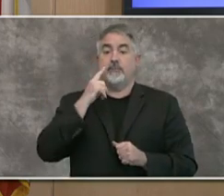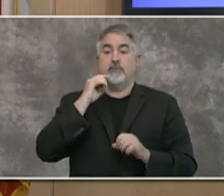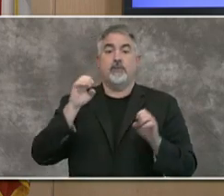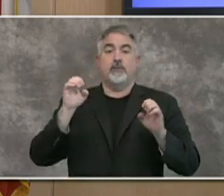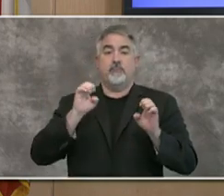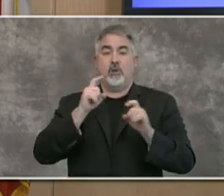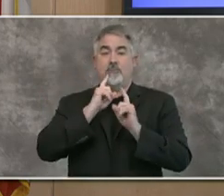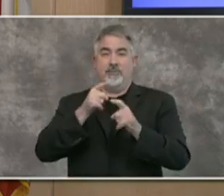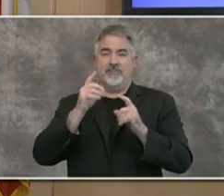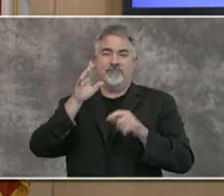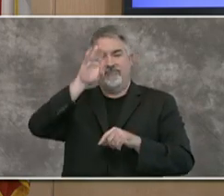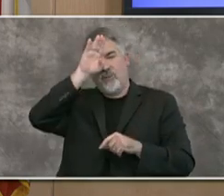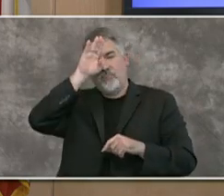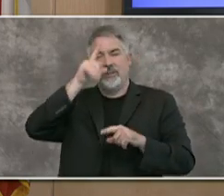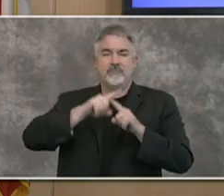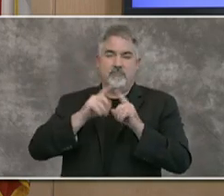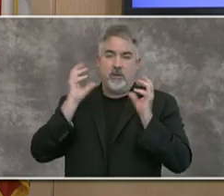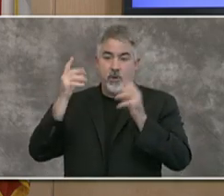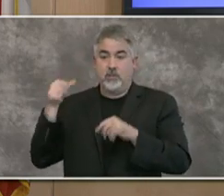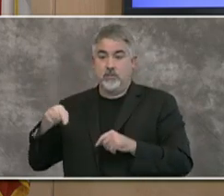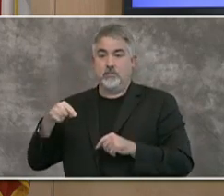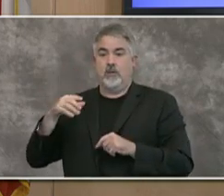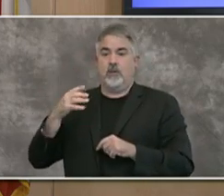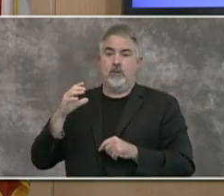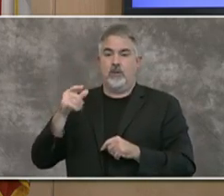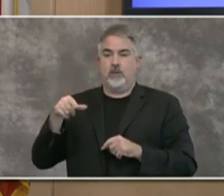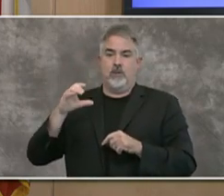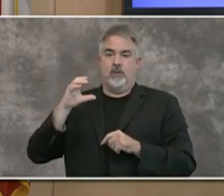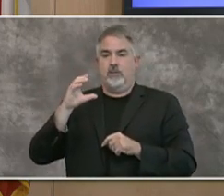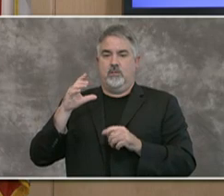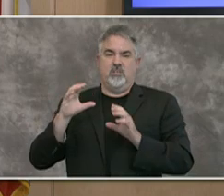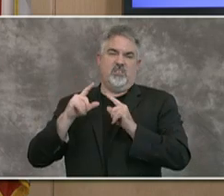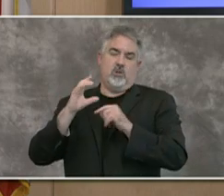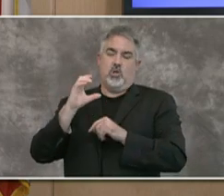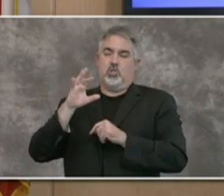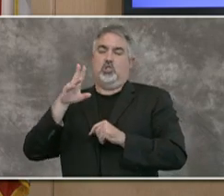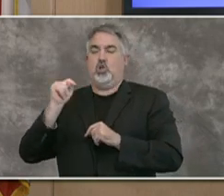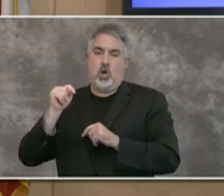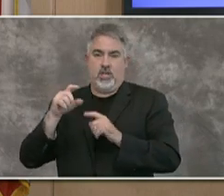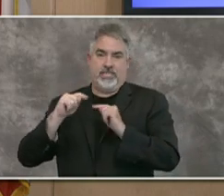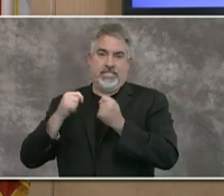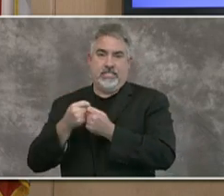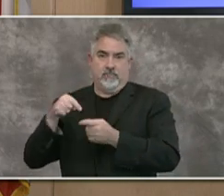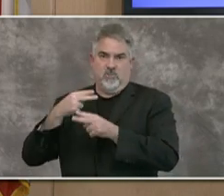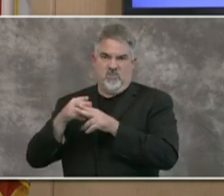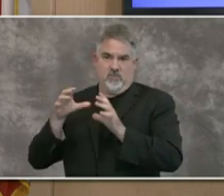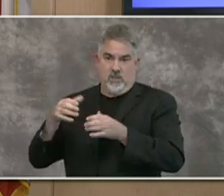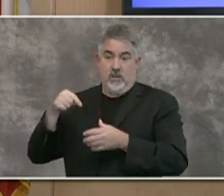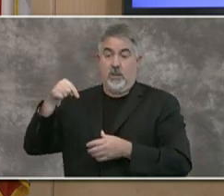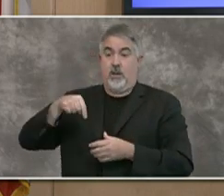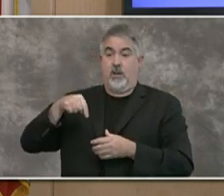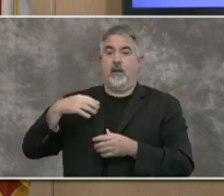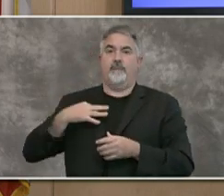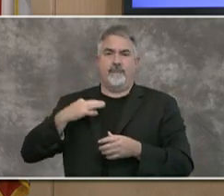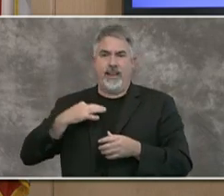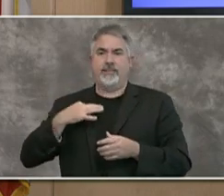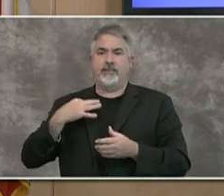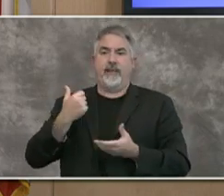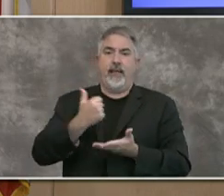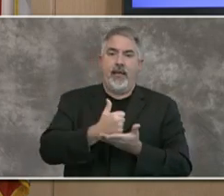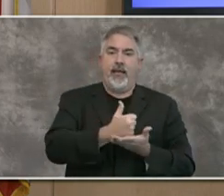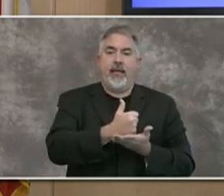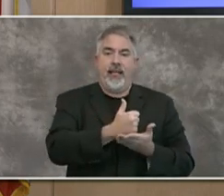or CERT teams as they're called, who are volunteers from around the county of San Diego that have assisted Feeding San